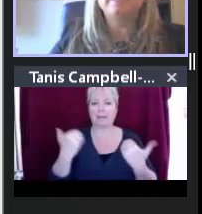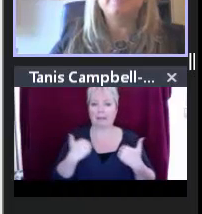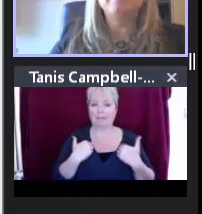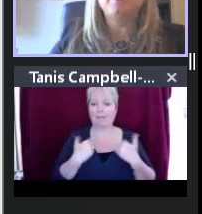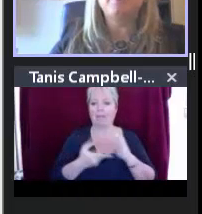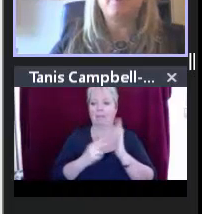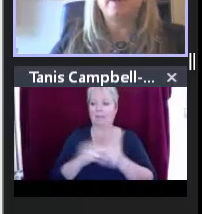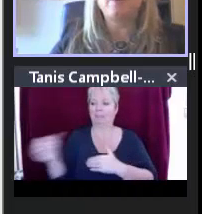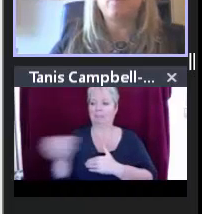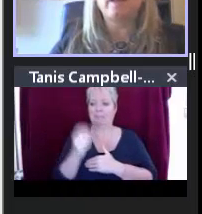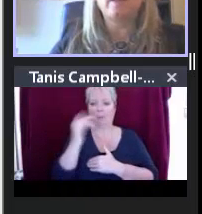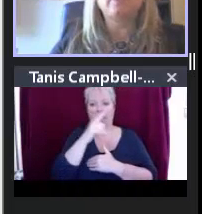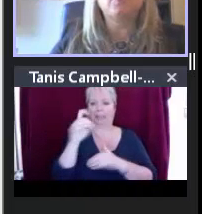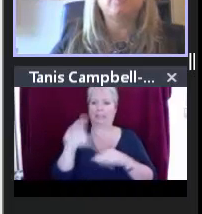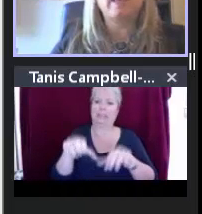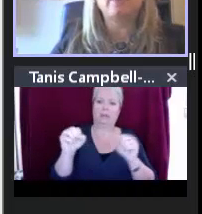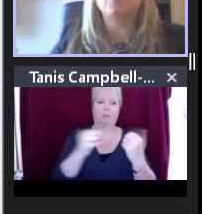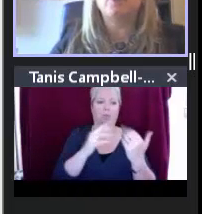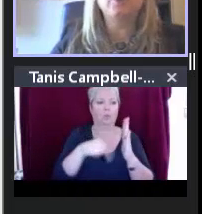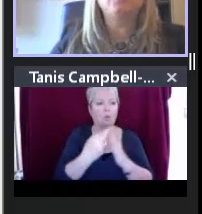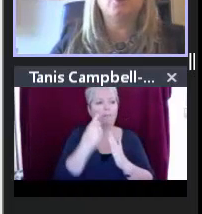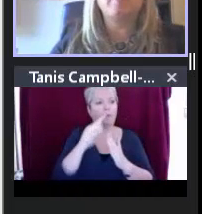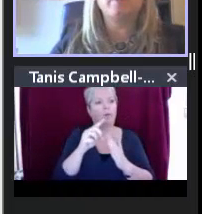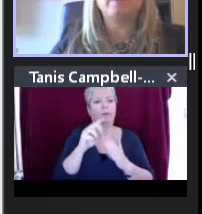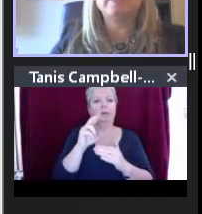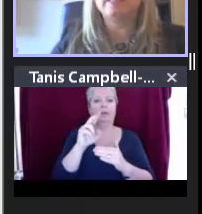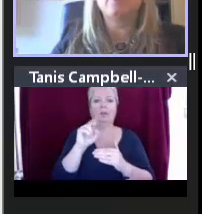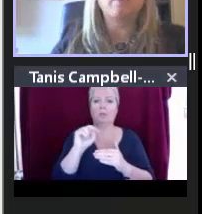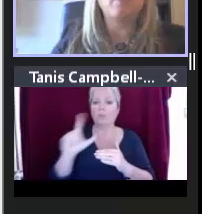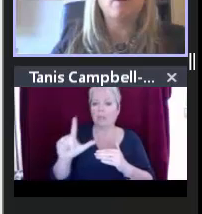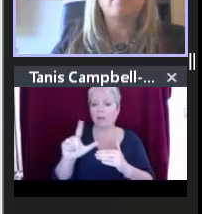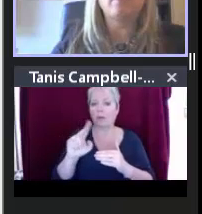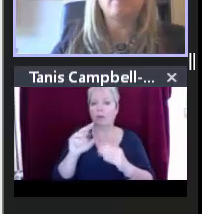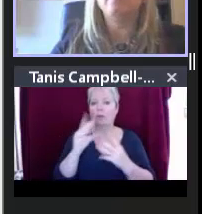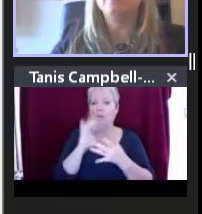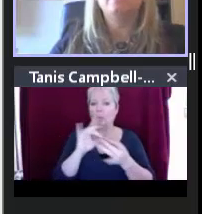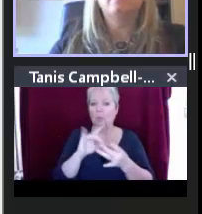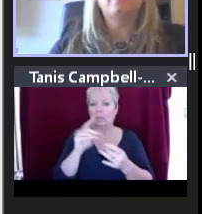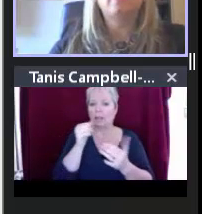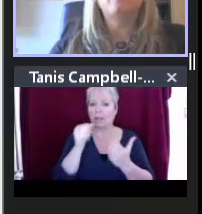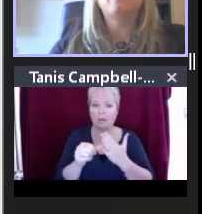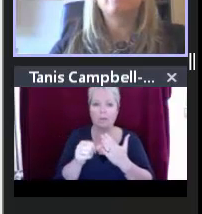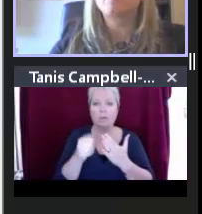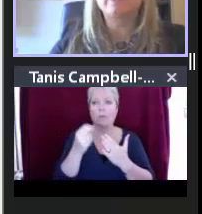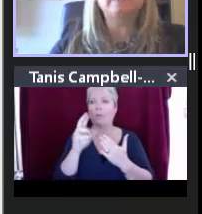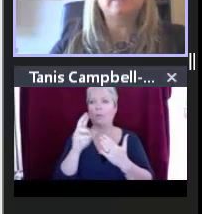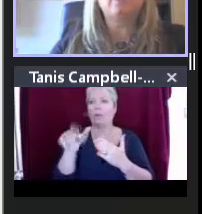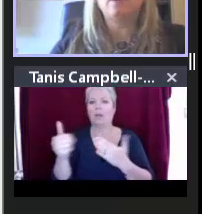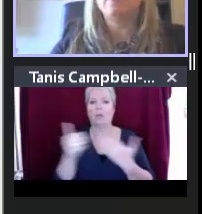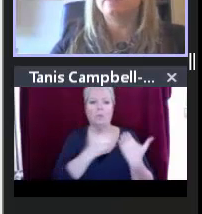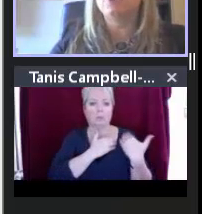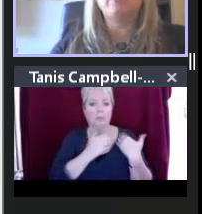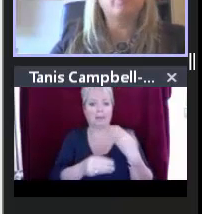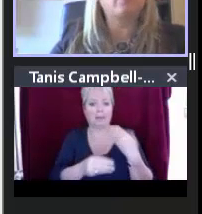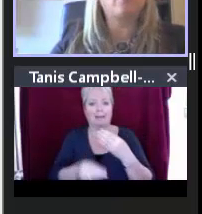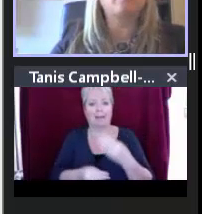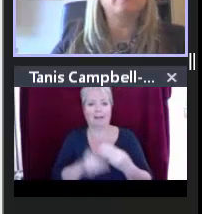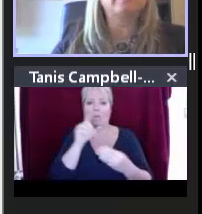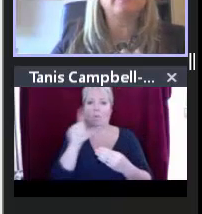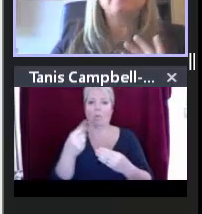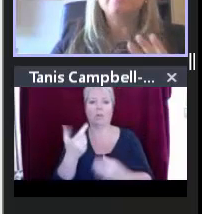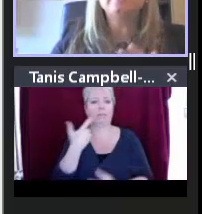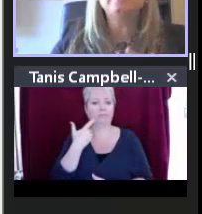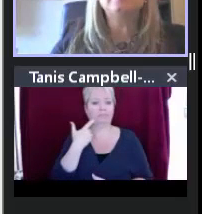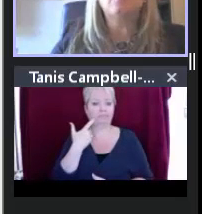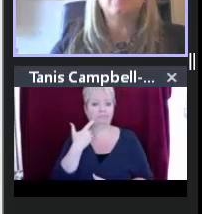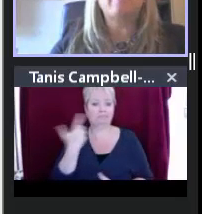it's really a great way to get a good job in, say, a nonprofit, real estate office, chamber of